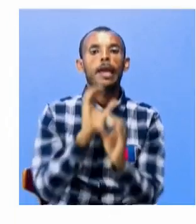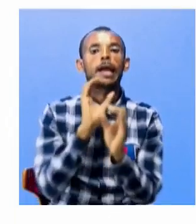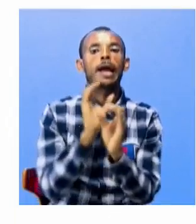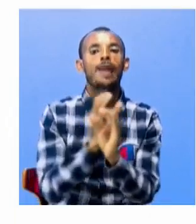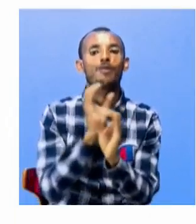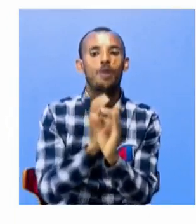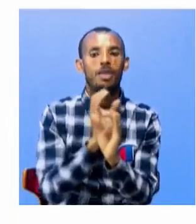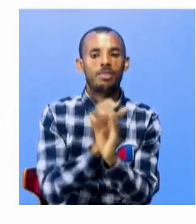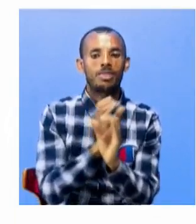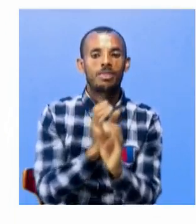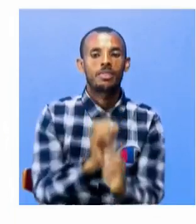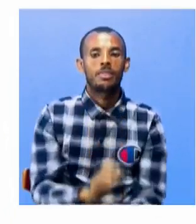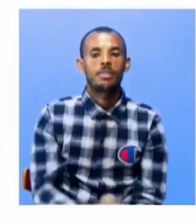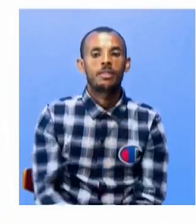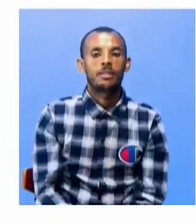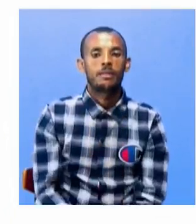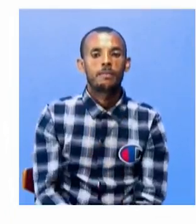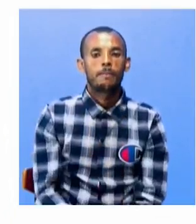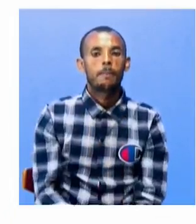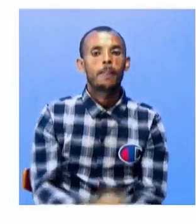Calculate